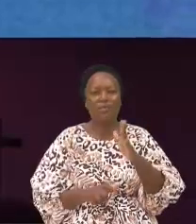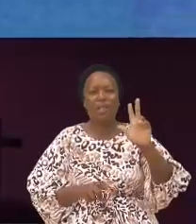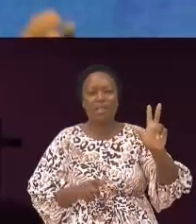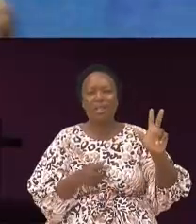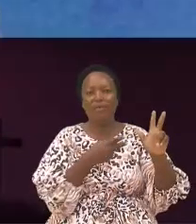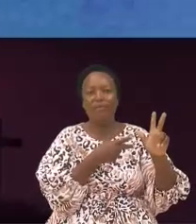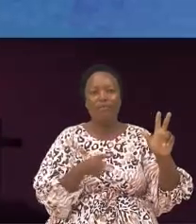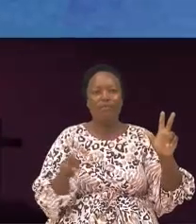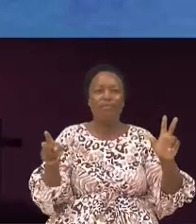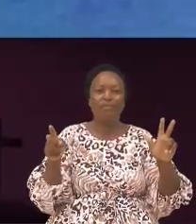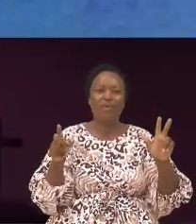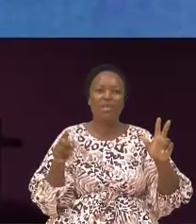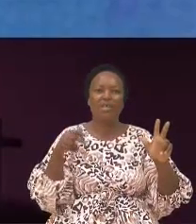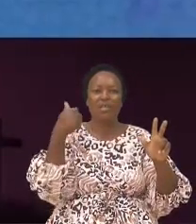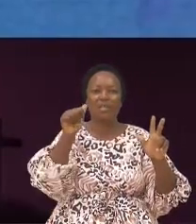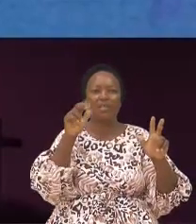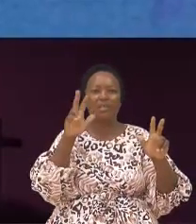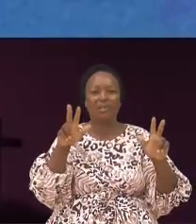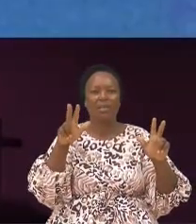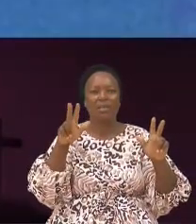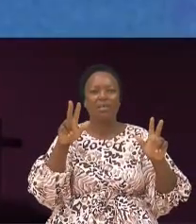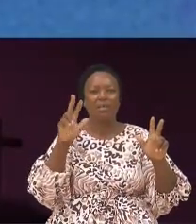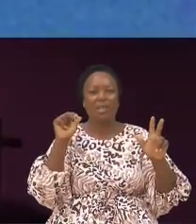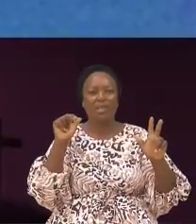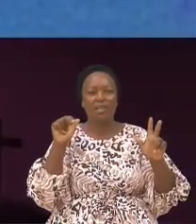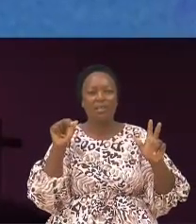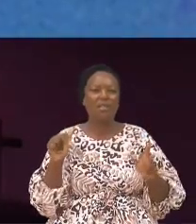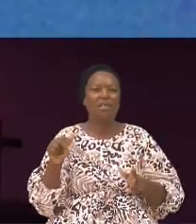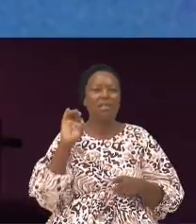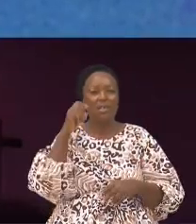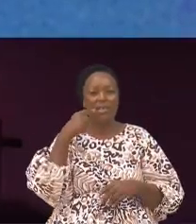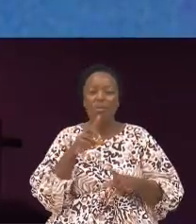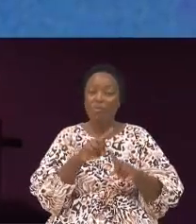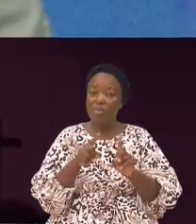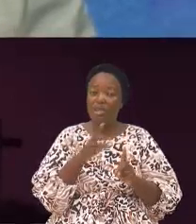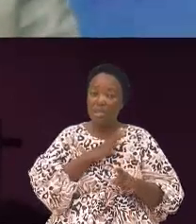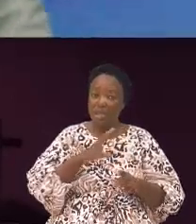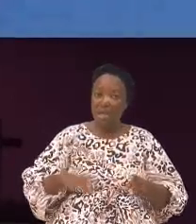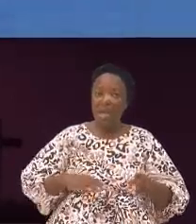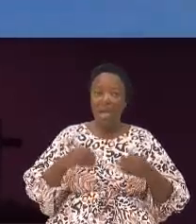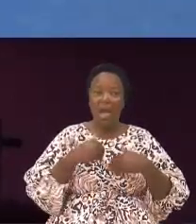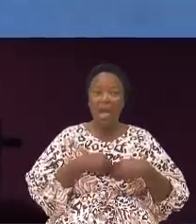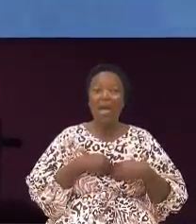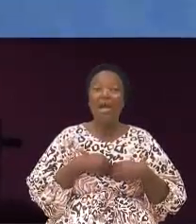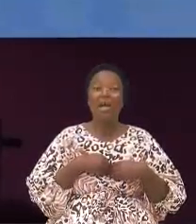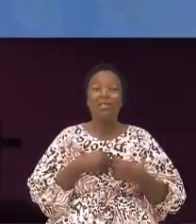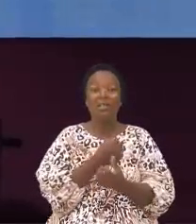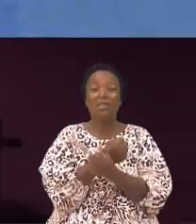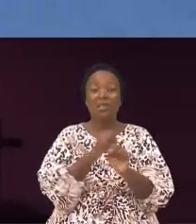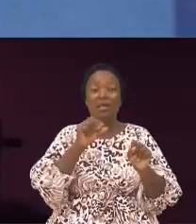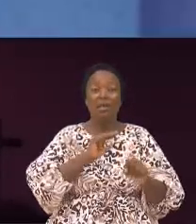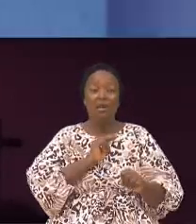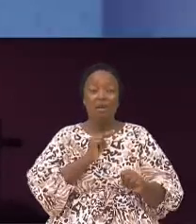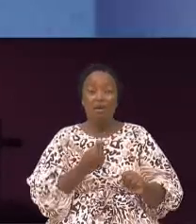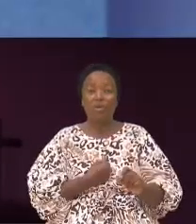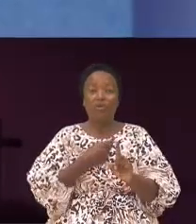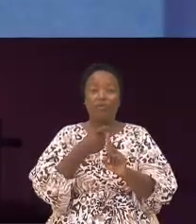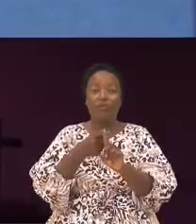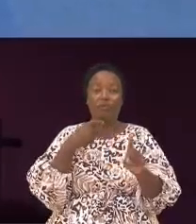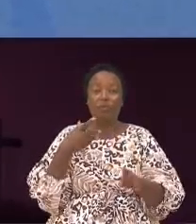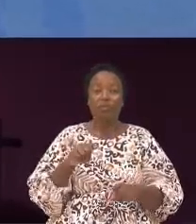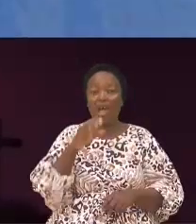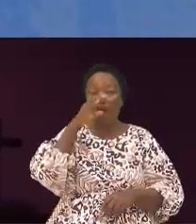13. Galatians chapter 3. And we're looking at verse 13. It says, for Christ